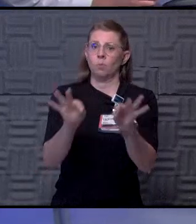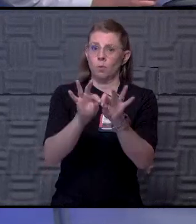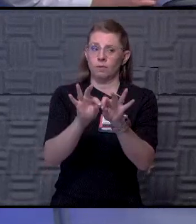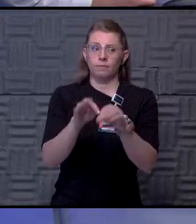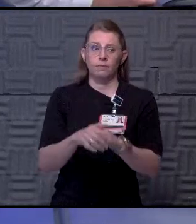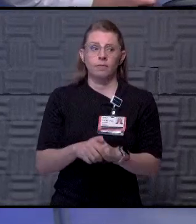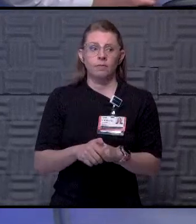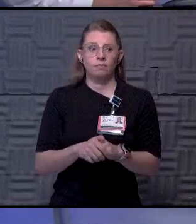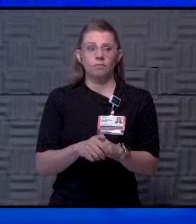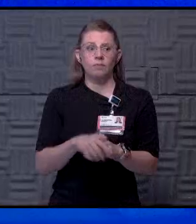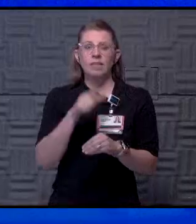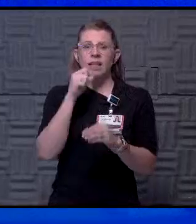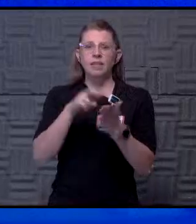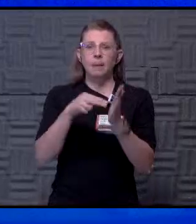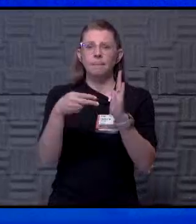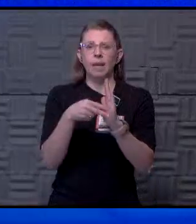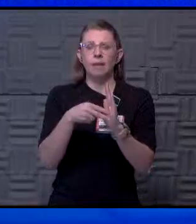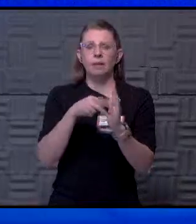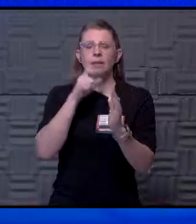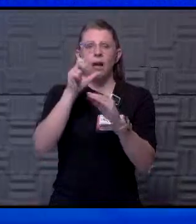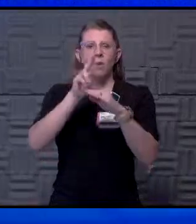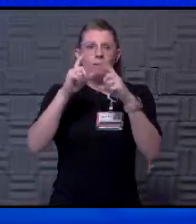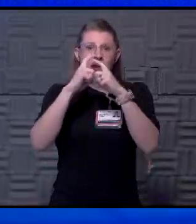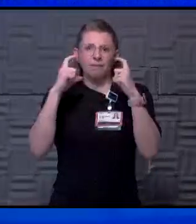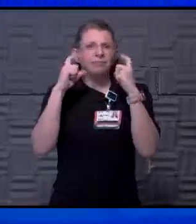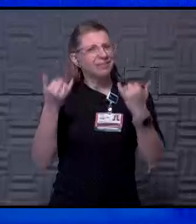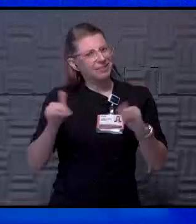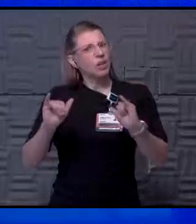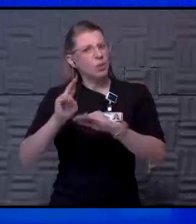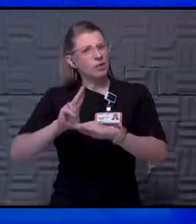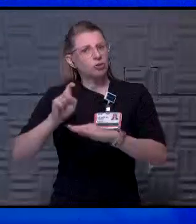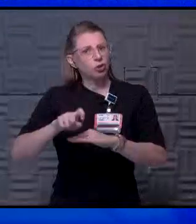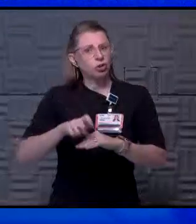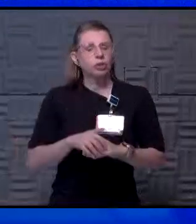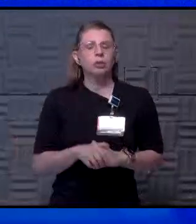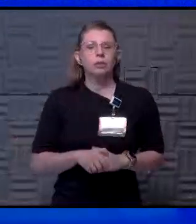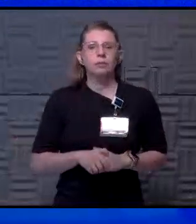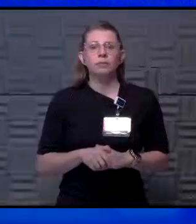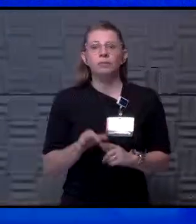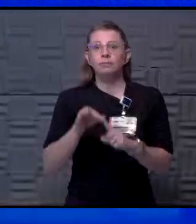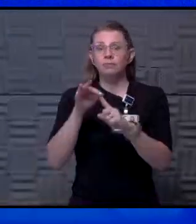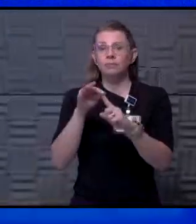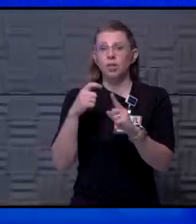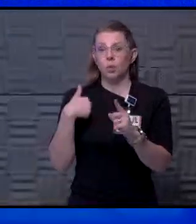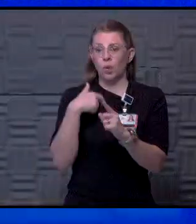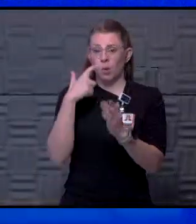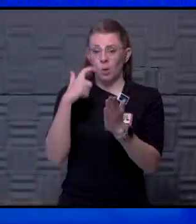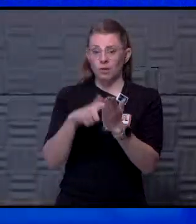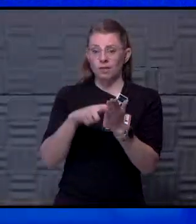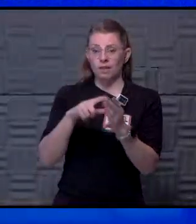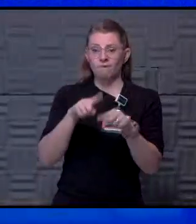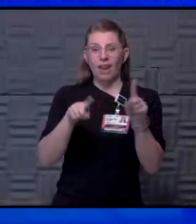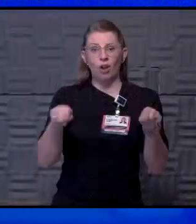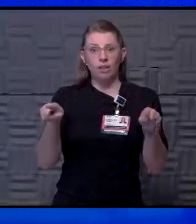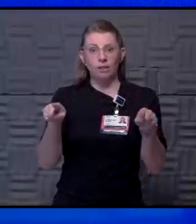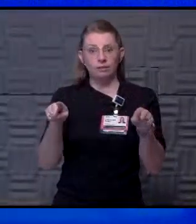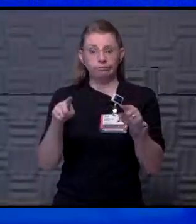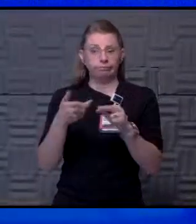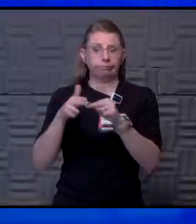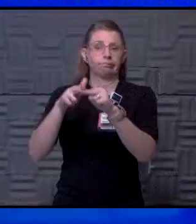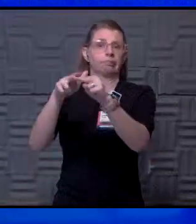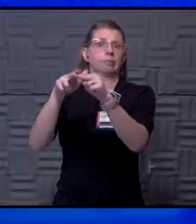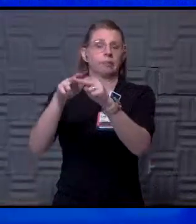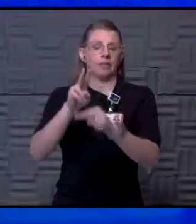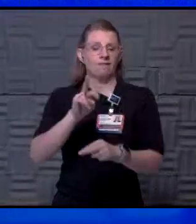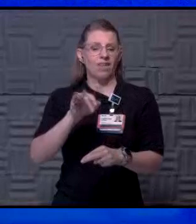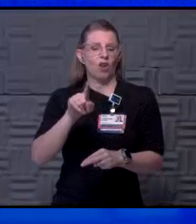that doesn't mean you don't wear a mask. You still should wear a mask, especially because we're seeing the variant rise in many states. Not really